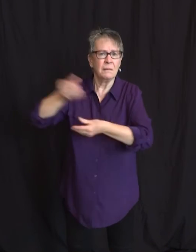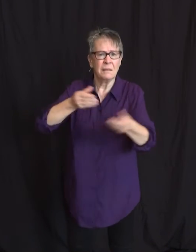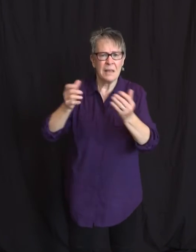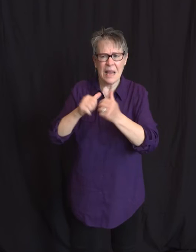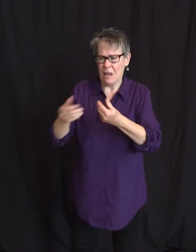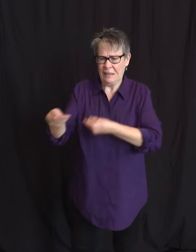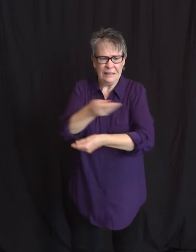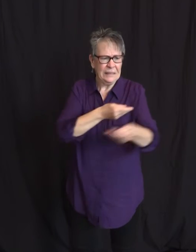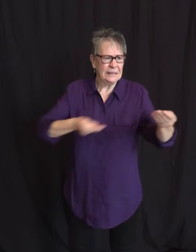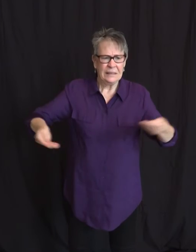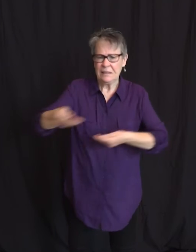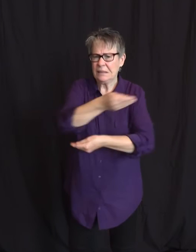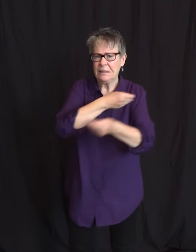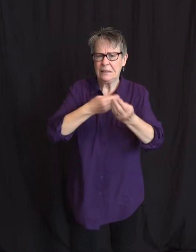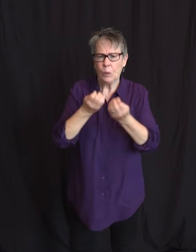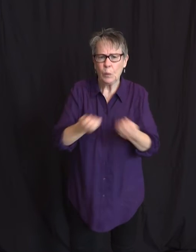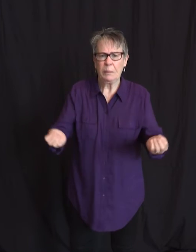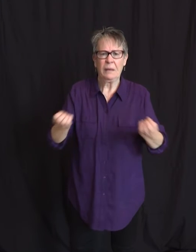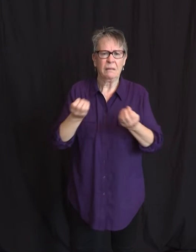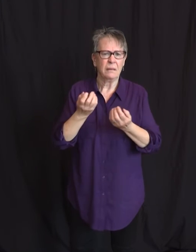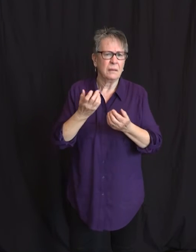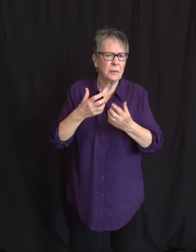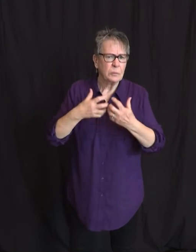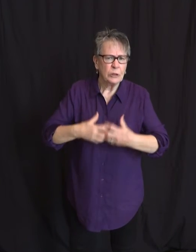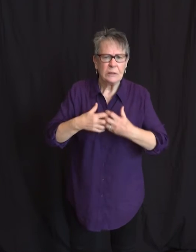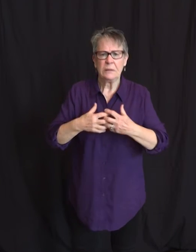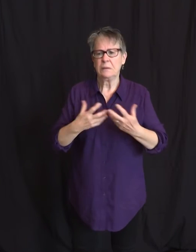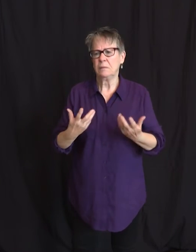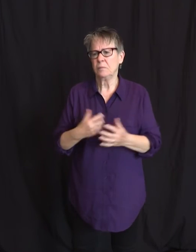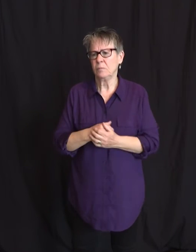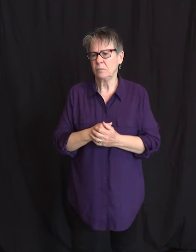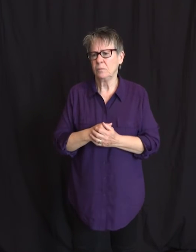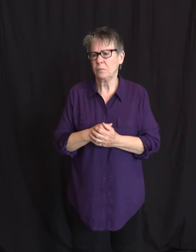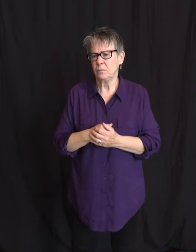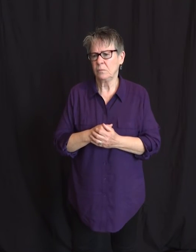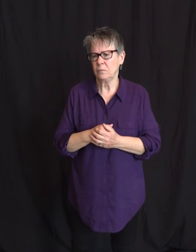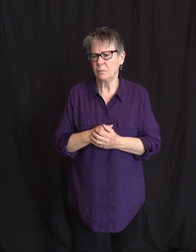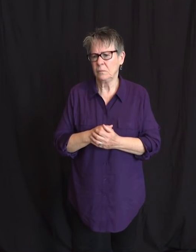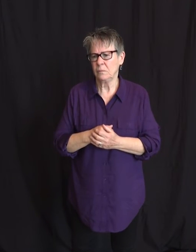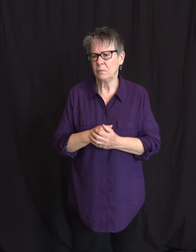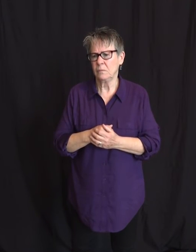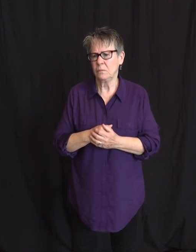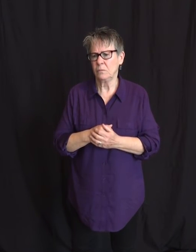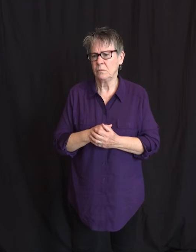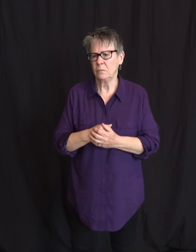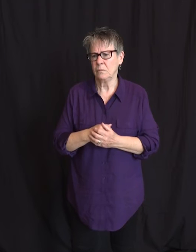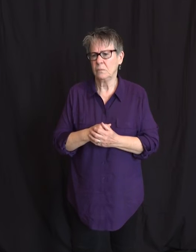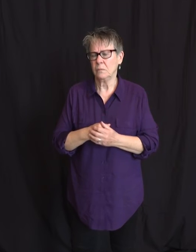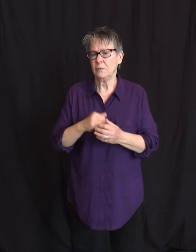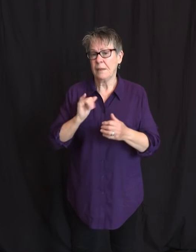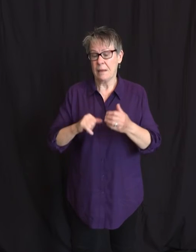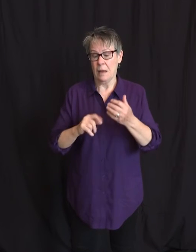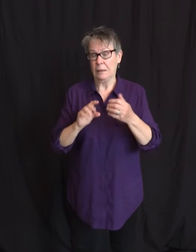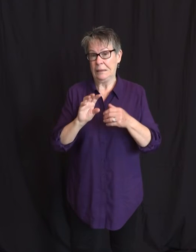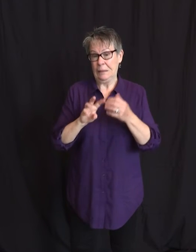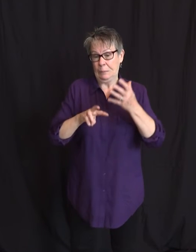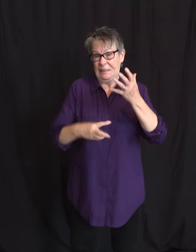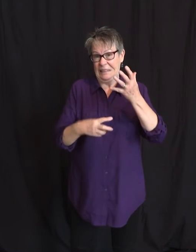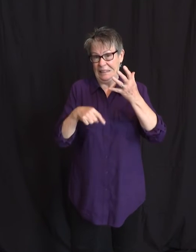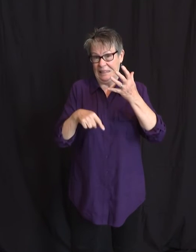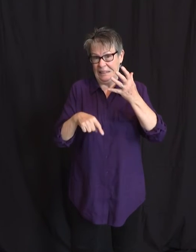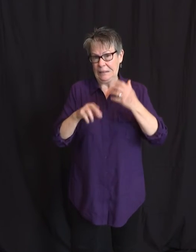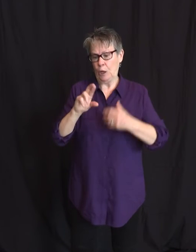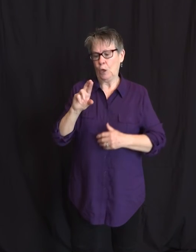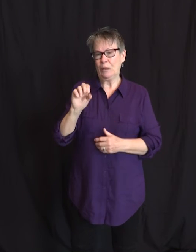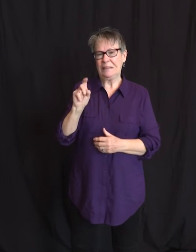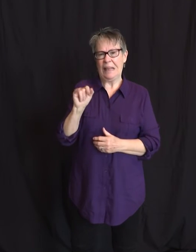of long-term care facilities and the department's ability to regulate and oversee those facilities. And what does that look like compared to DOH's current